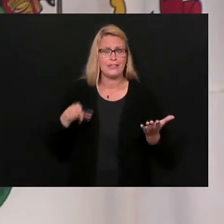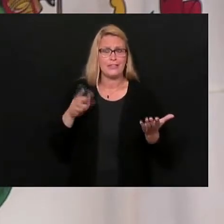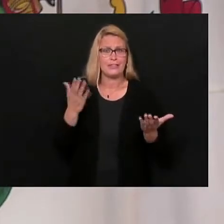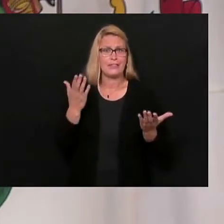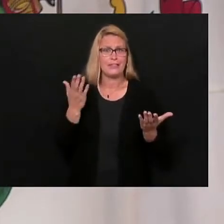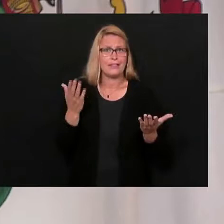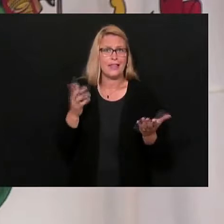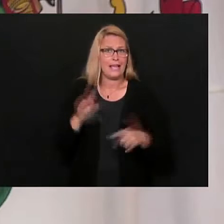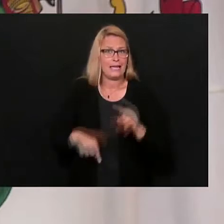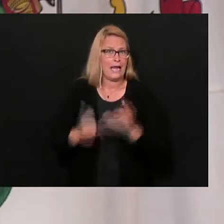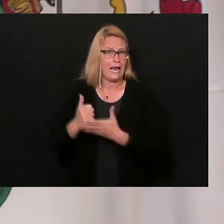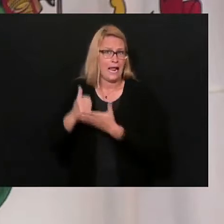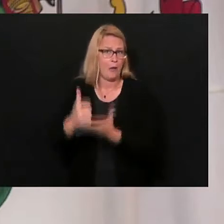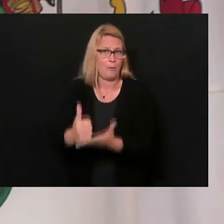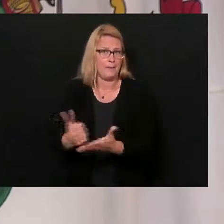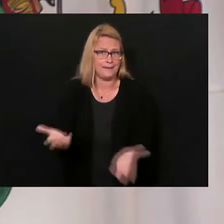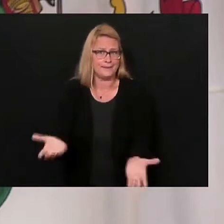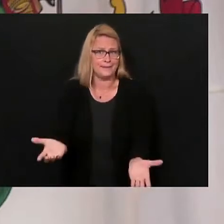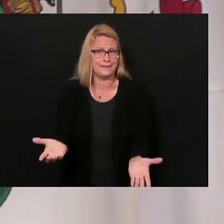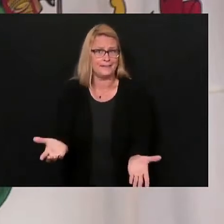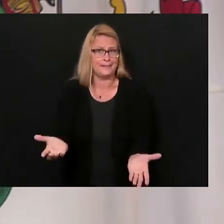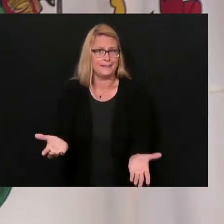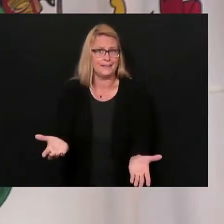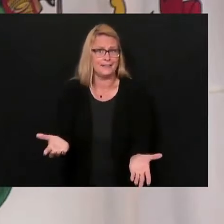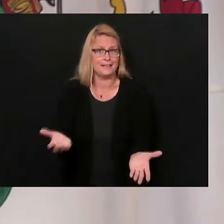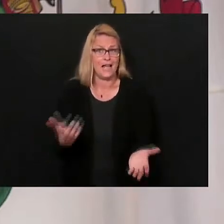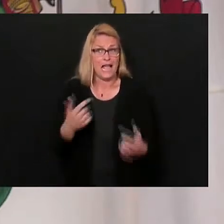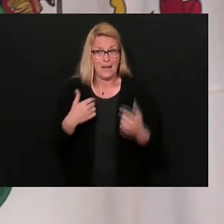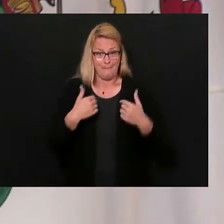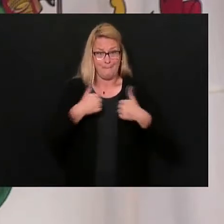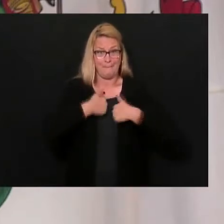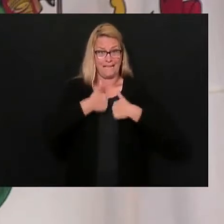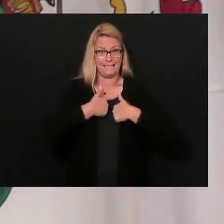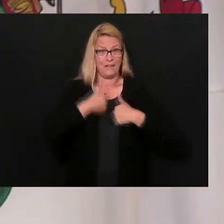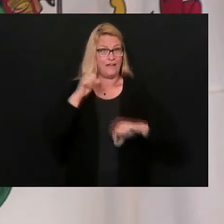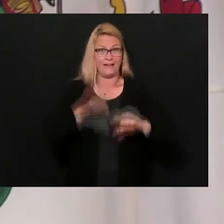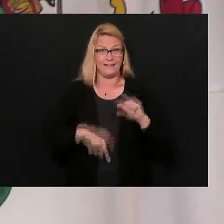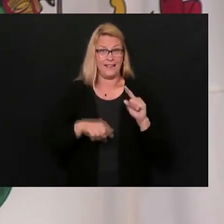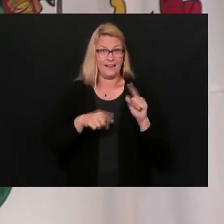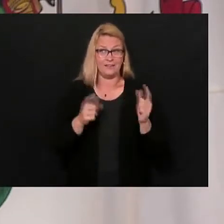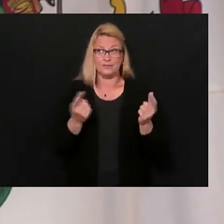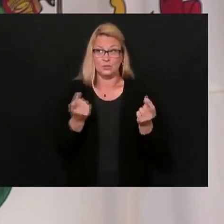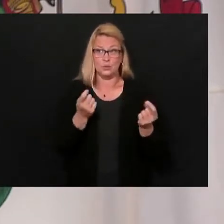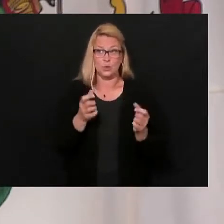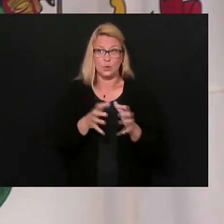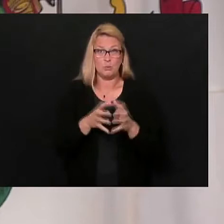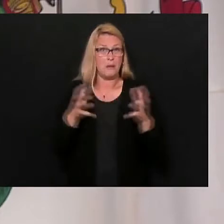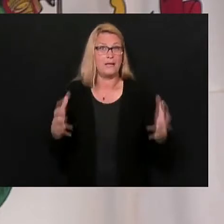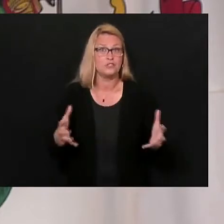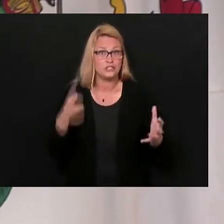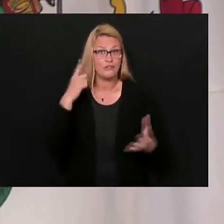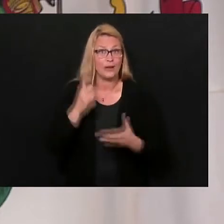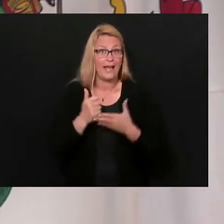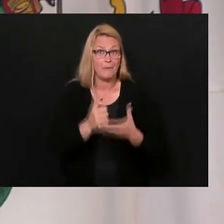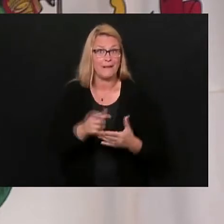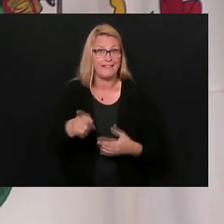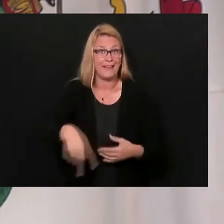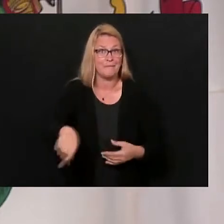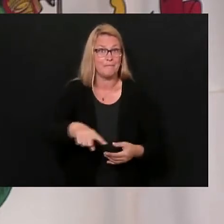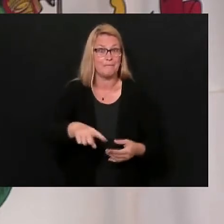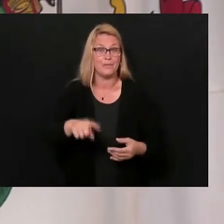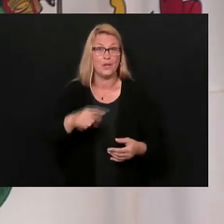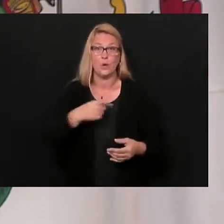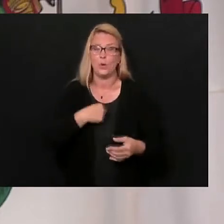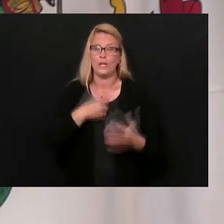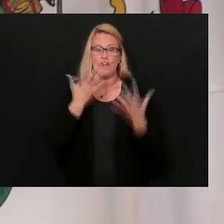is to it. There's not much that I can do, you know, because we have absolutely vetted